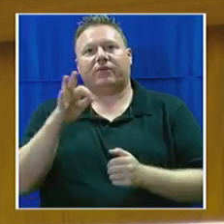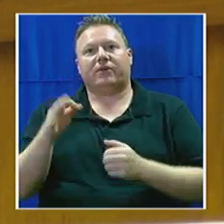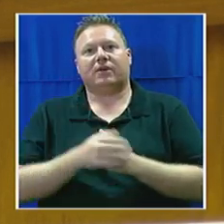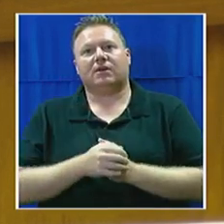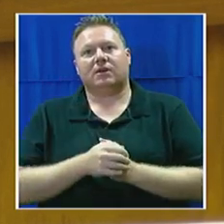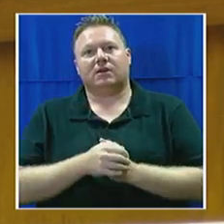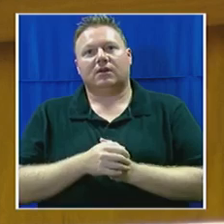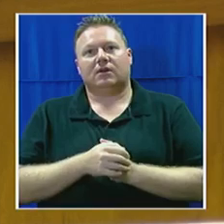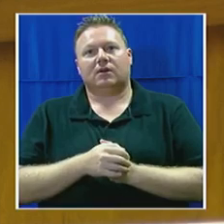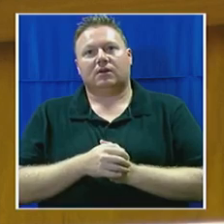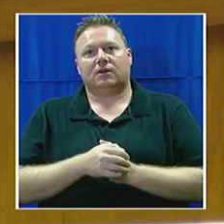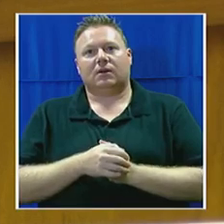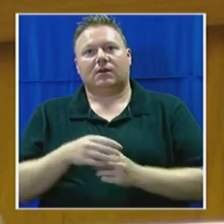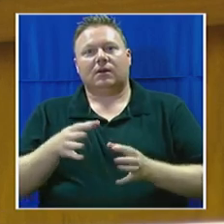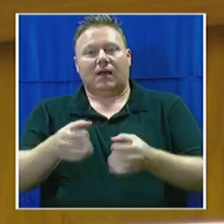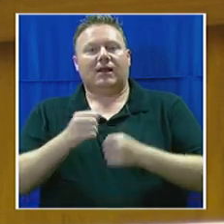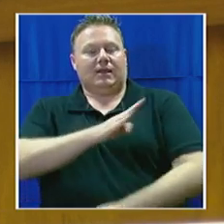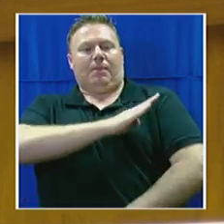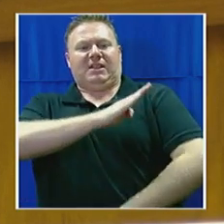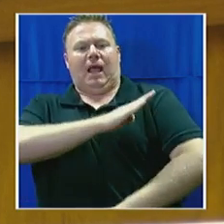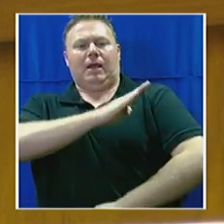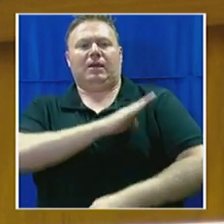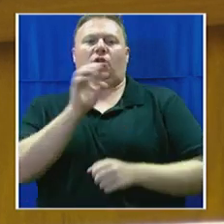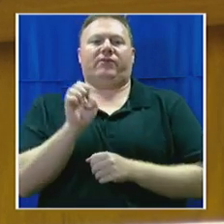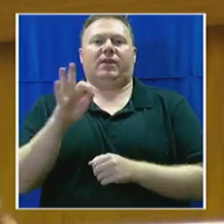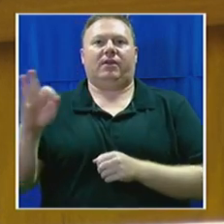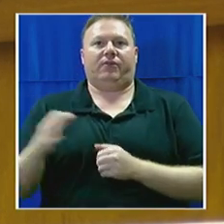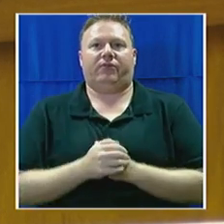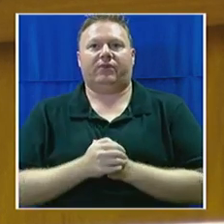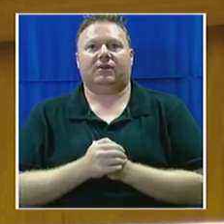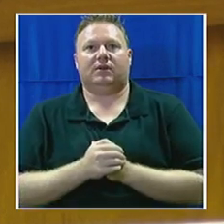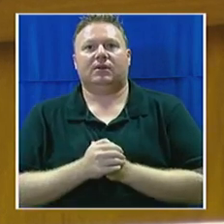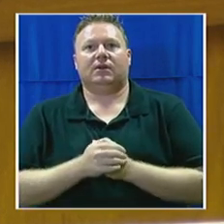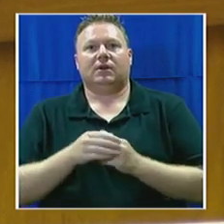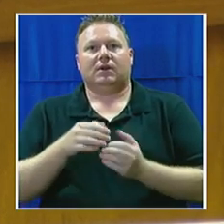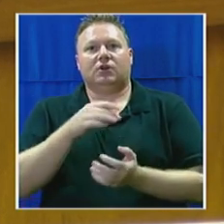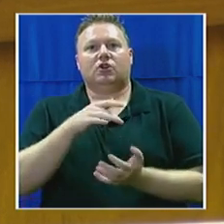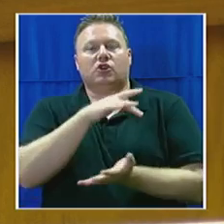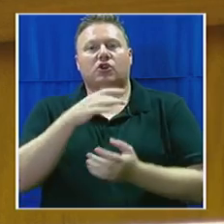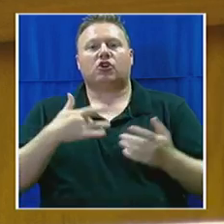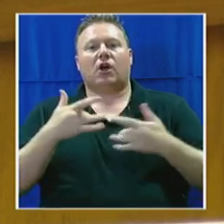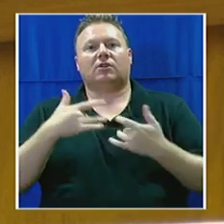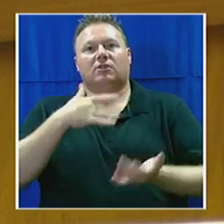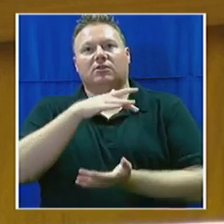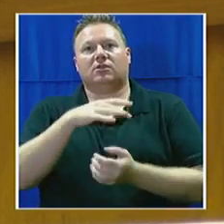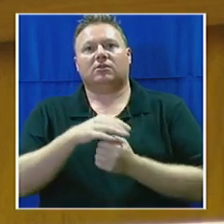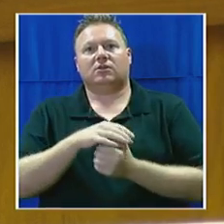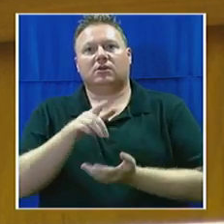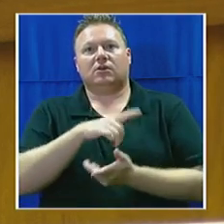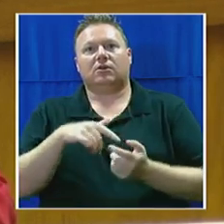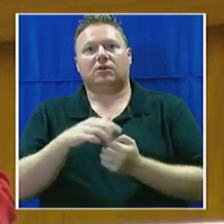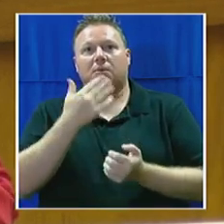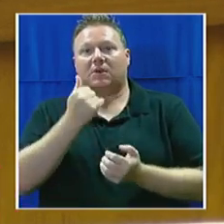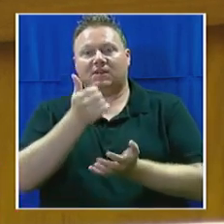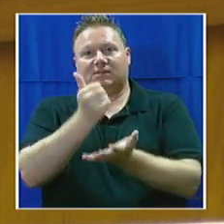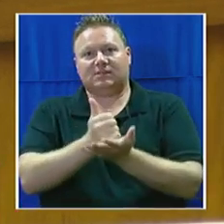Ivambo, leading the battalion of the EFF. Chair, at the center of the crisis of local government in South Africa. Honourable member, will you